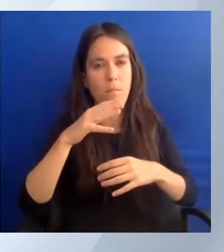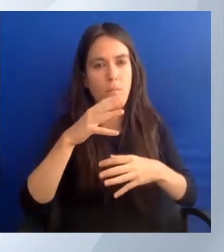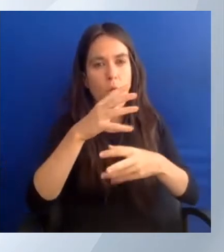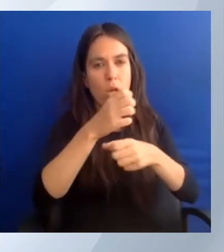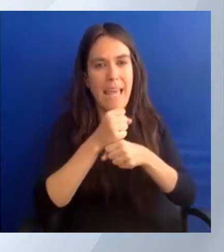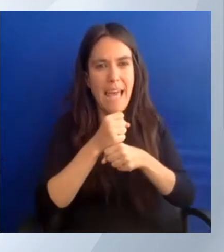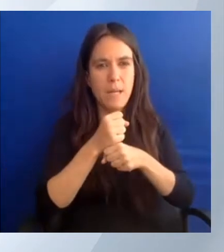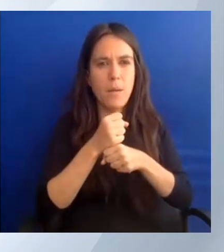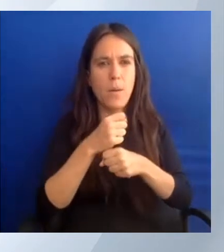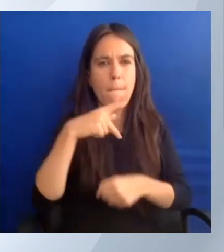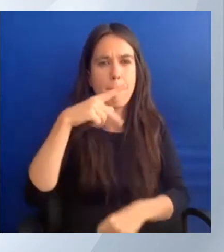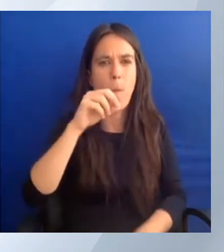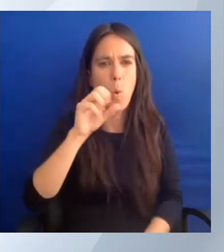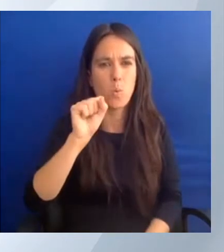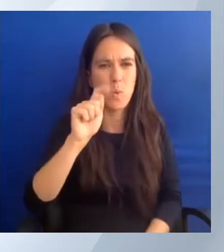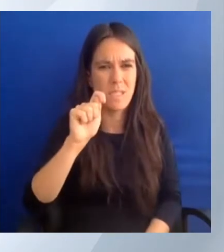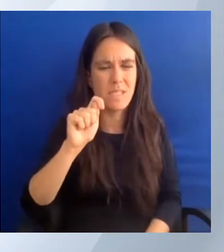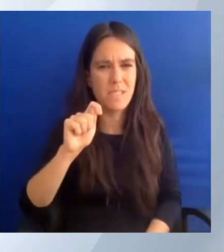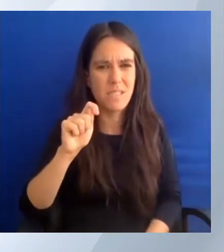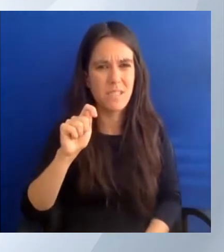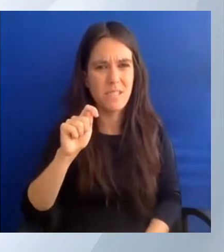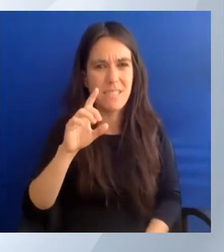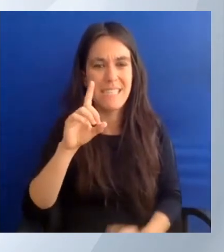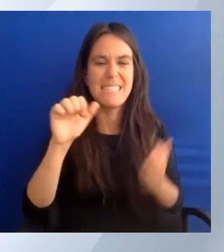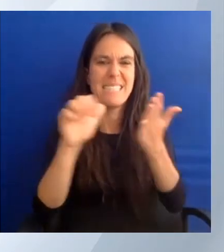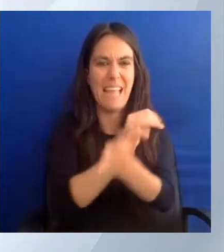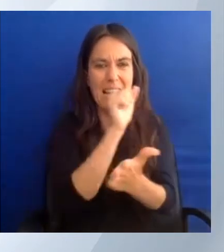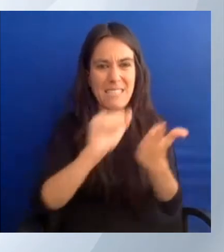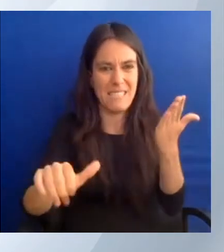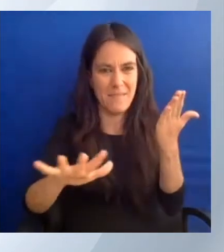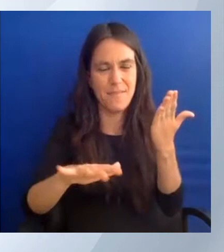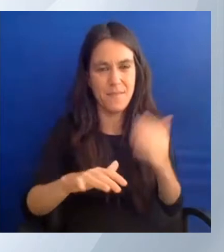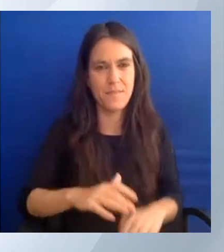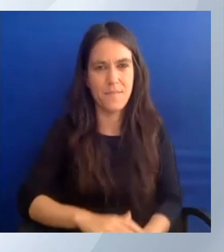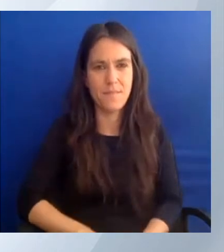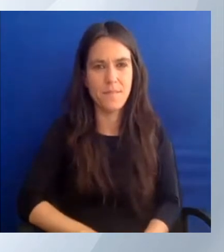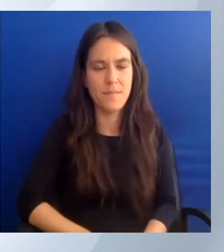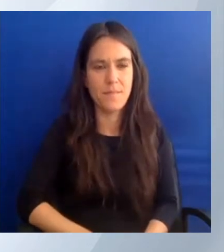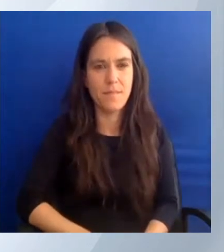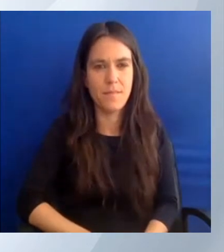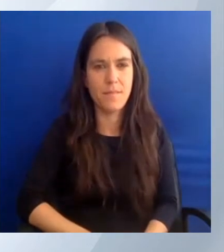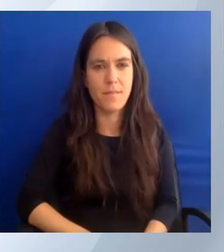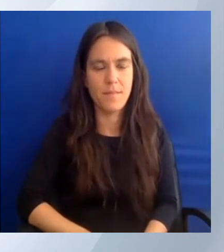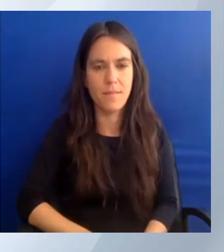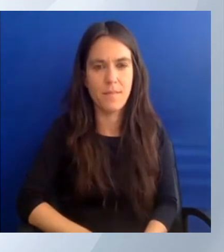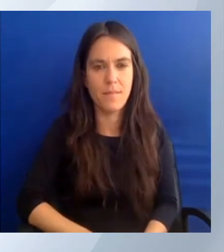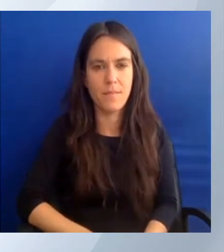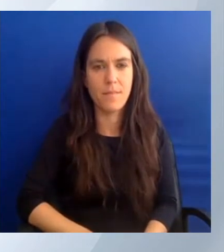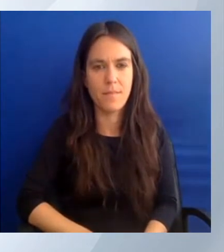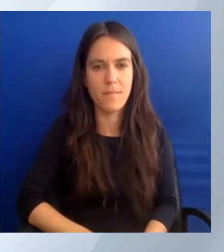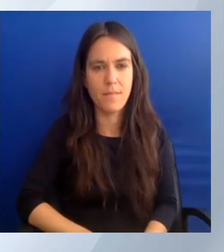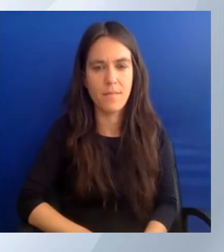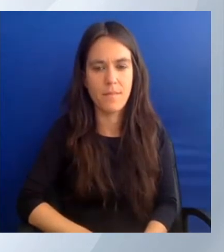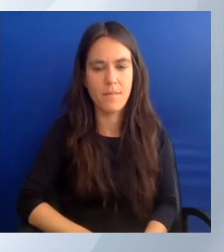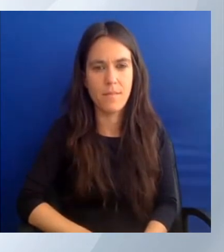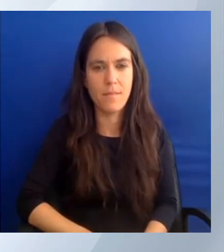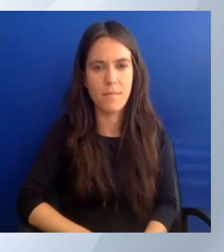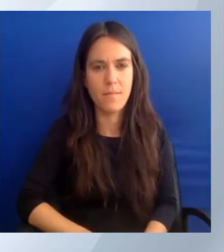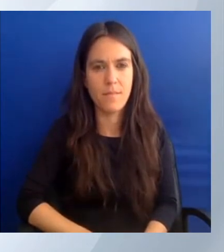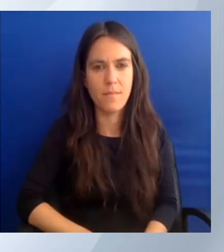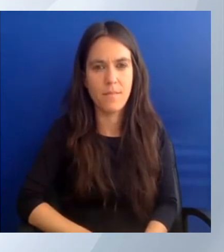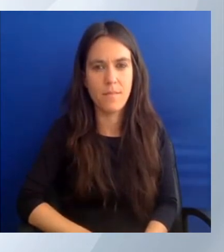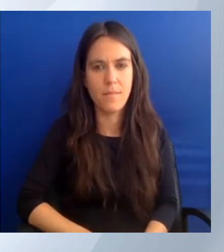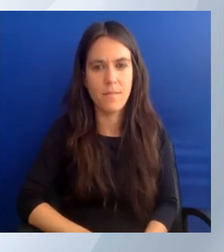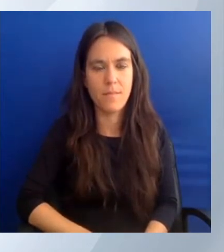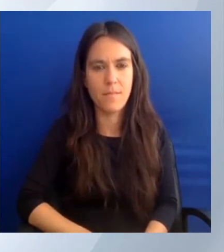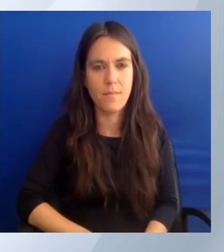post, and this is for delete. Now let me run this application.